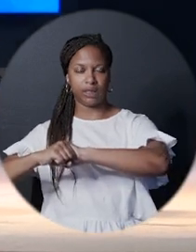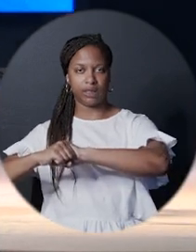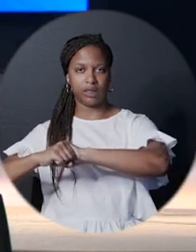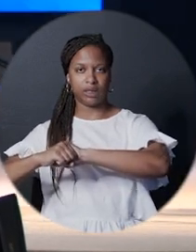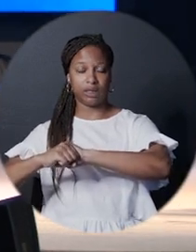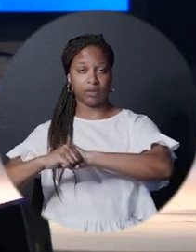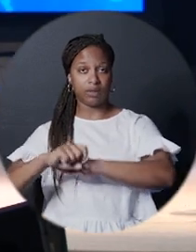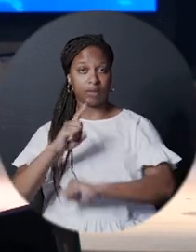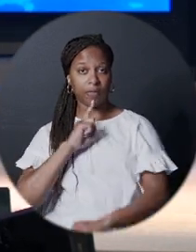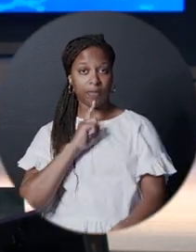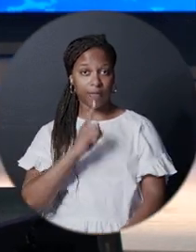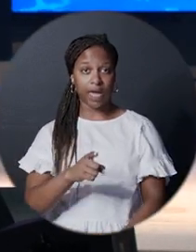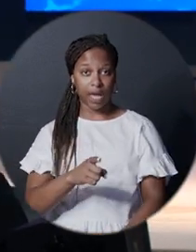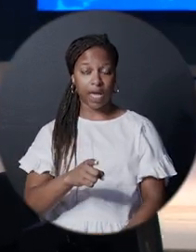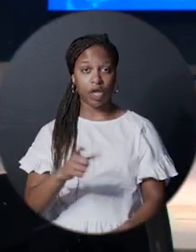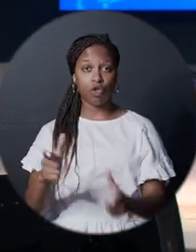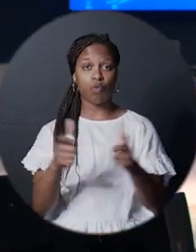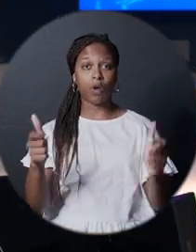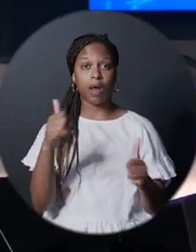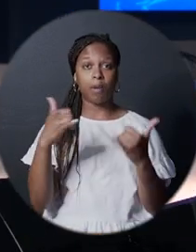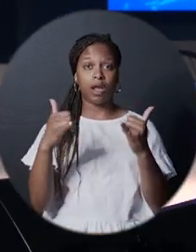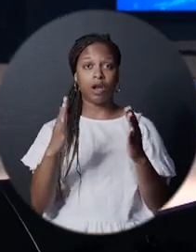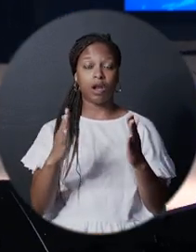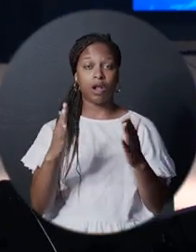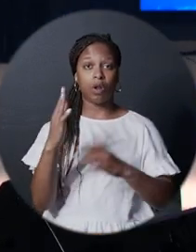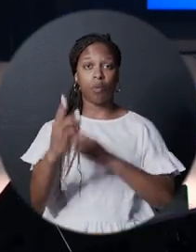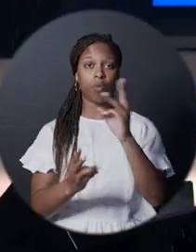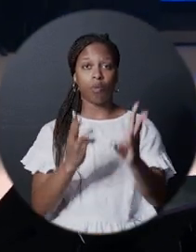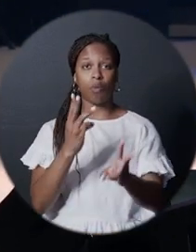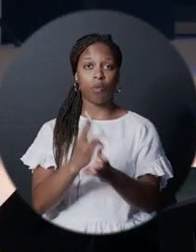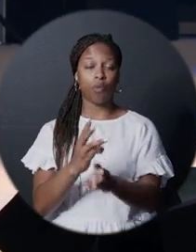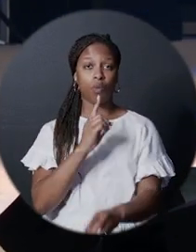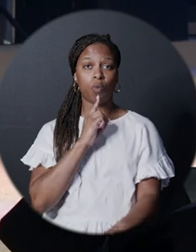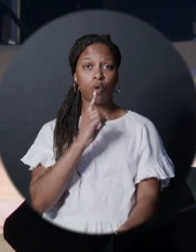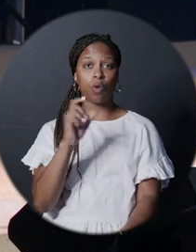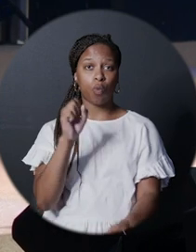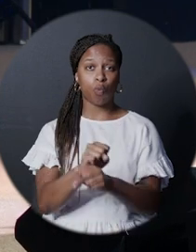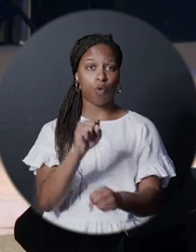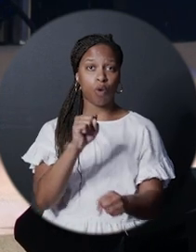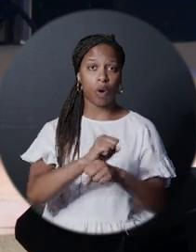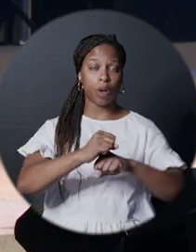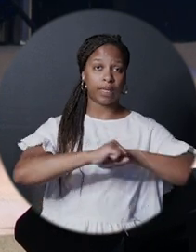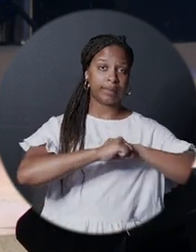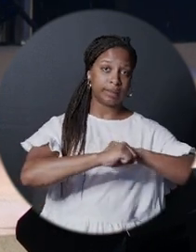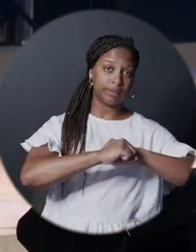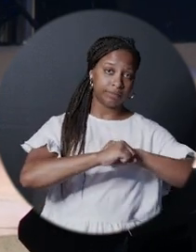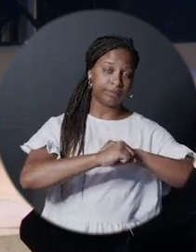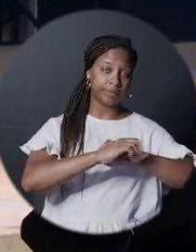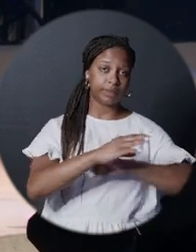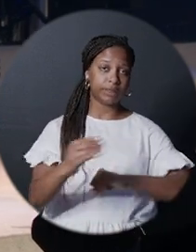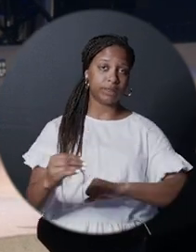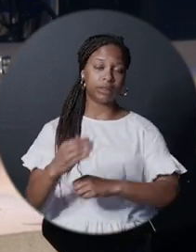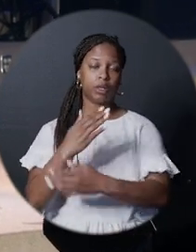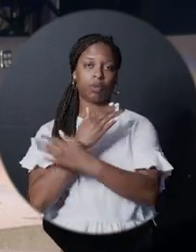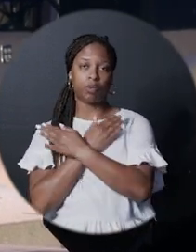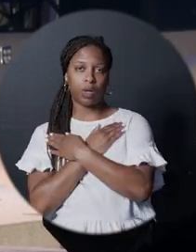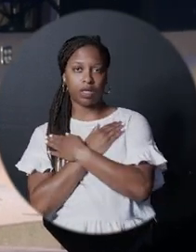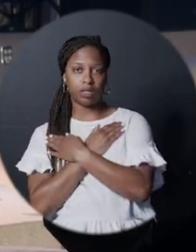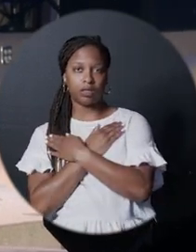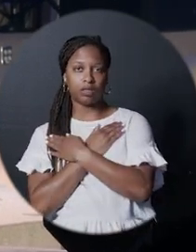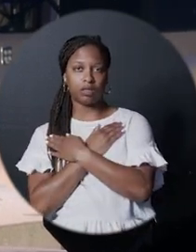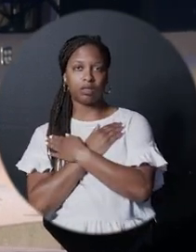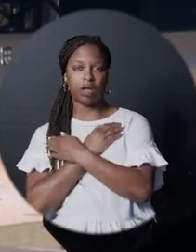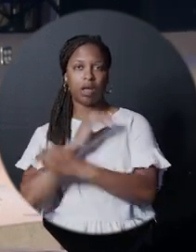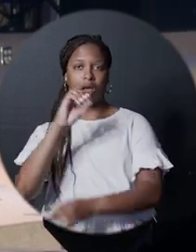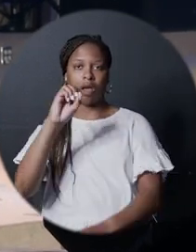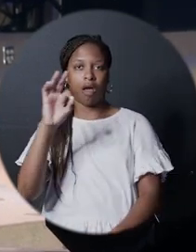defense. In fact, the greatest players in the world, they actually work hard on defense and